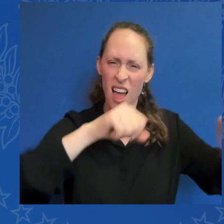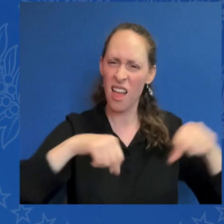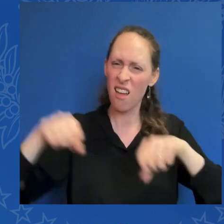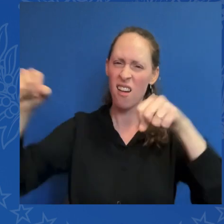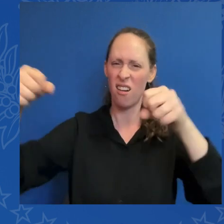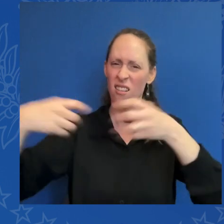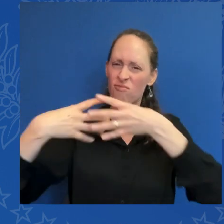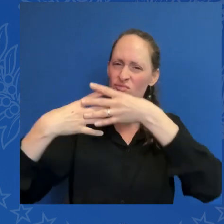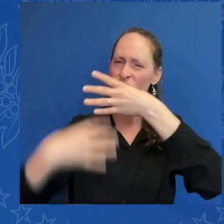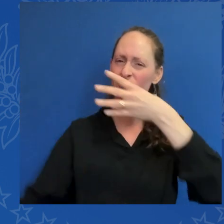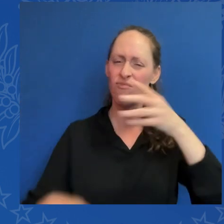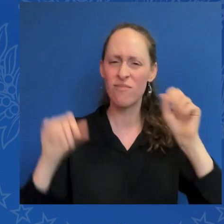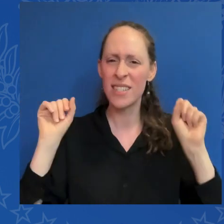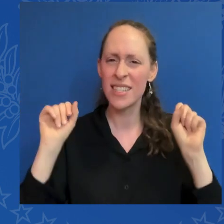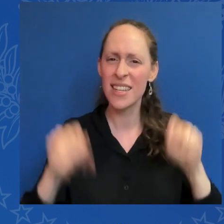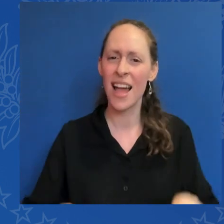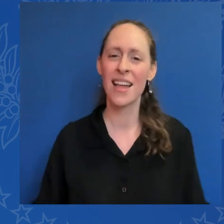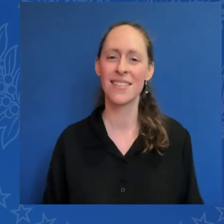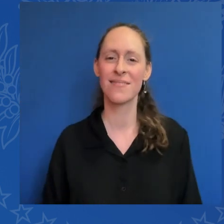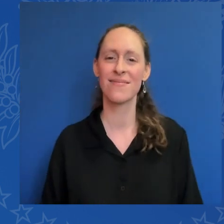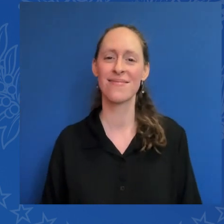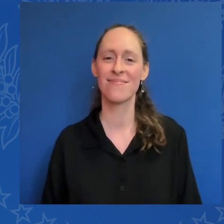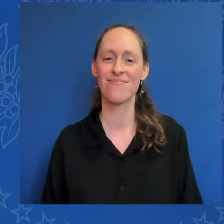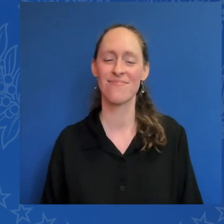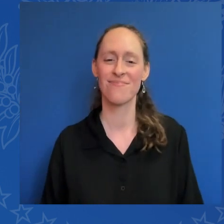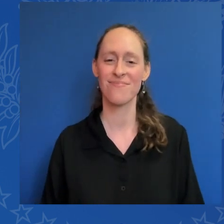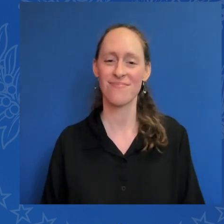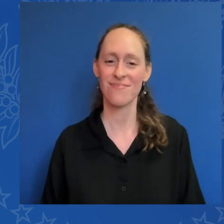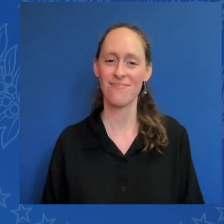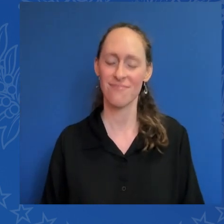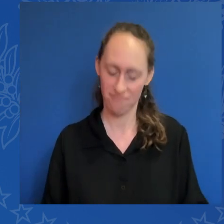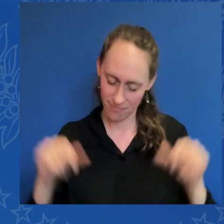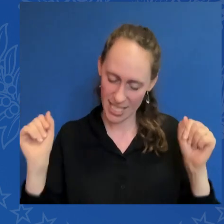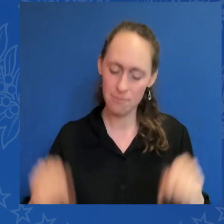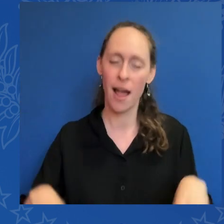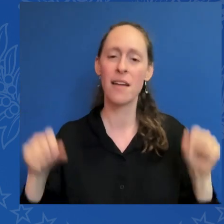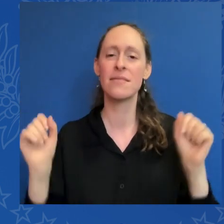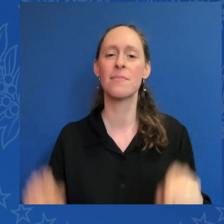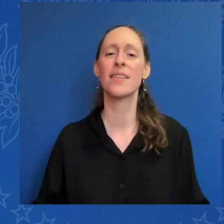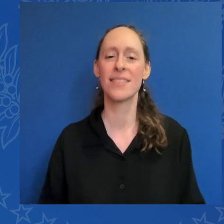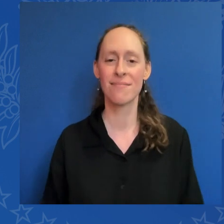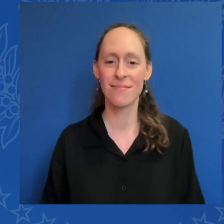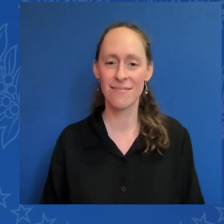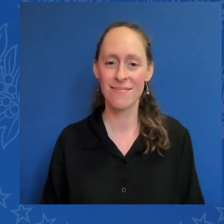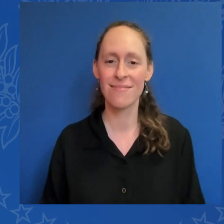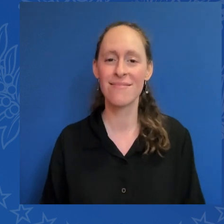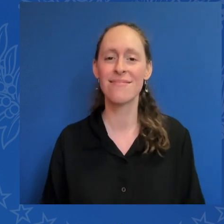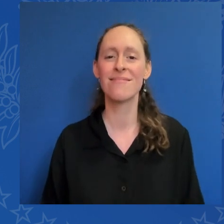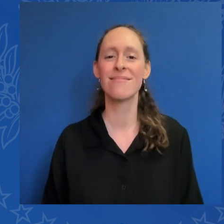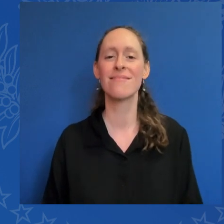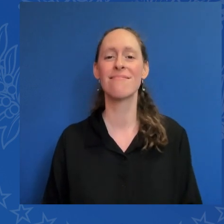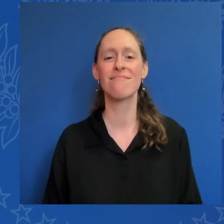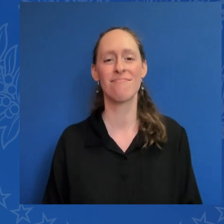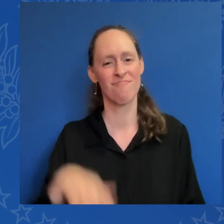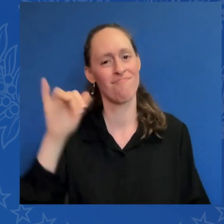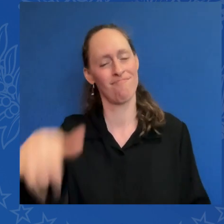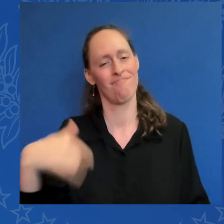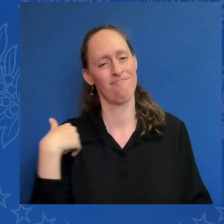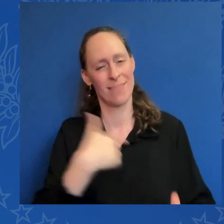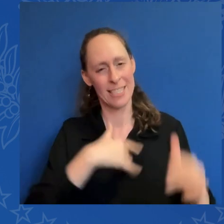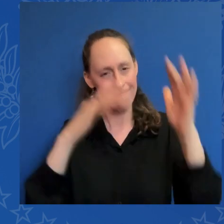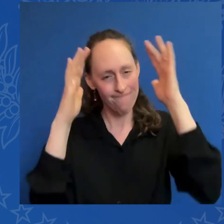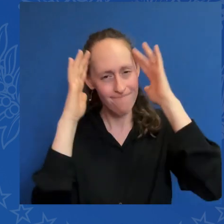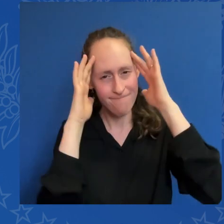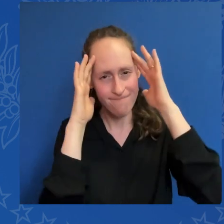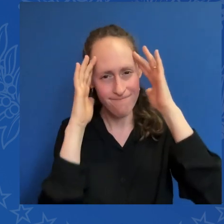think possibilities are what we have to be focused on. And that's the power of faith. And that's the promise of hope.